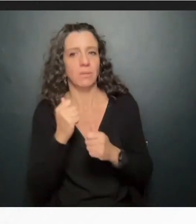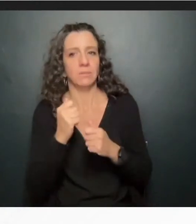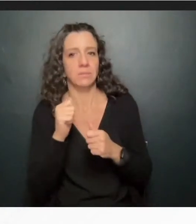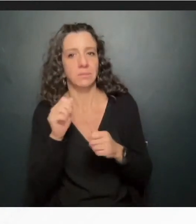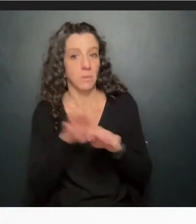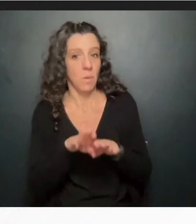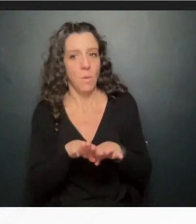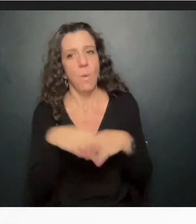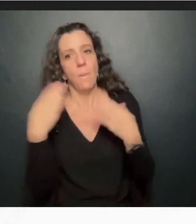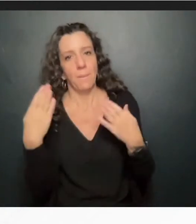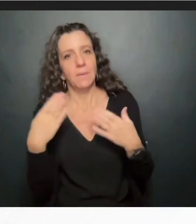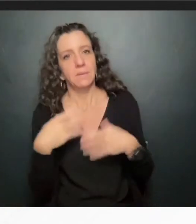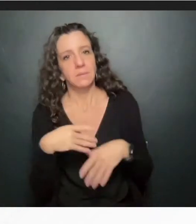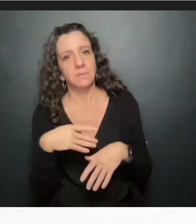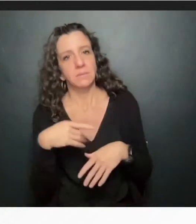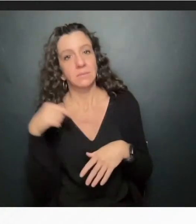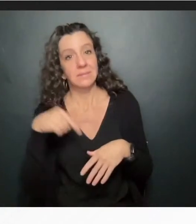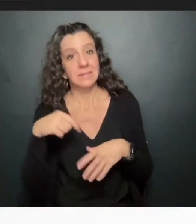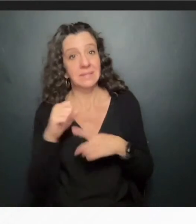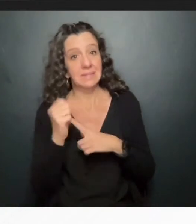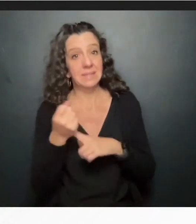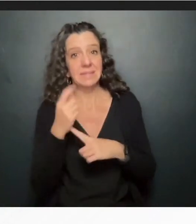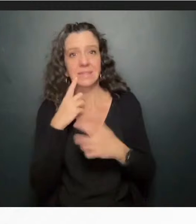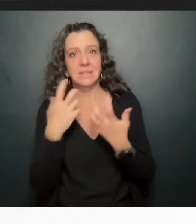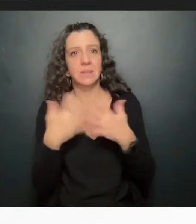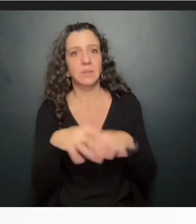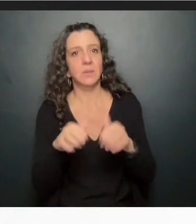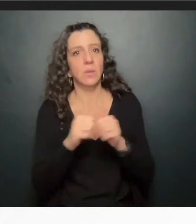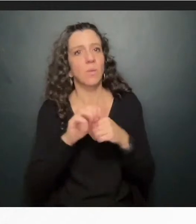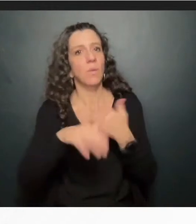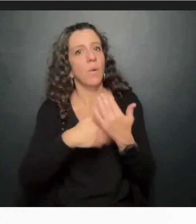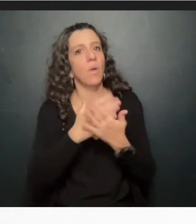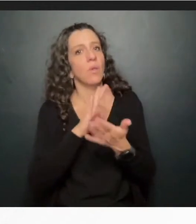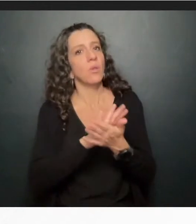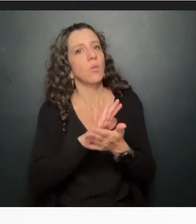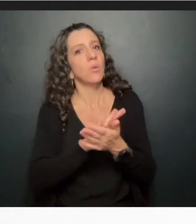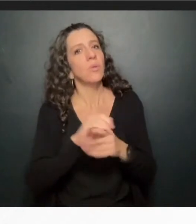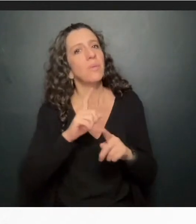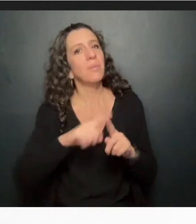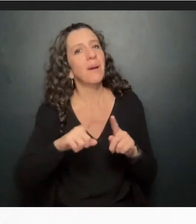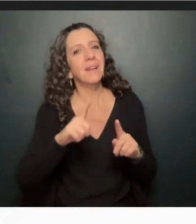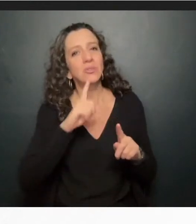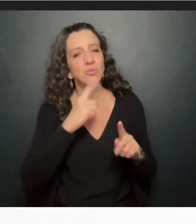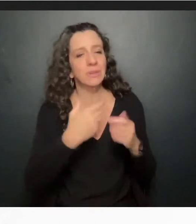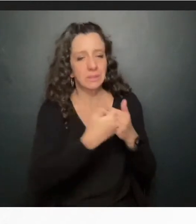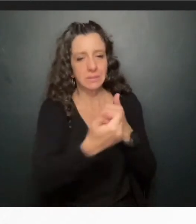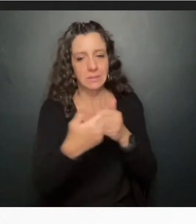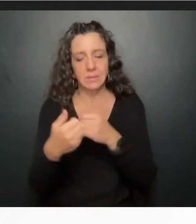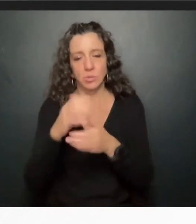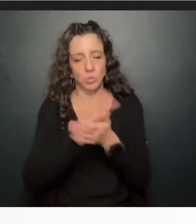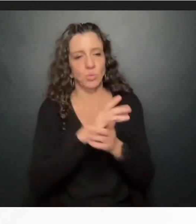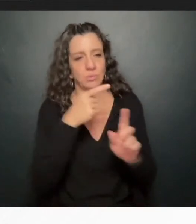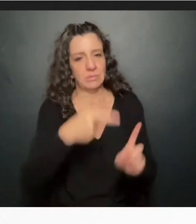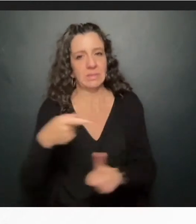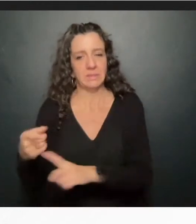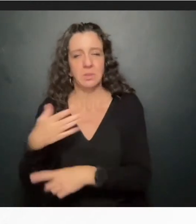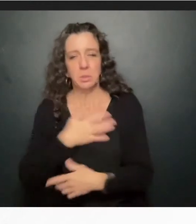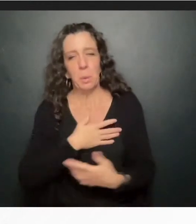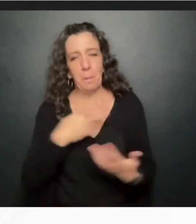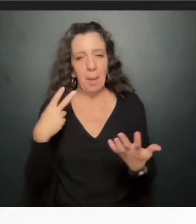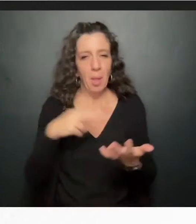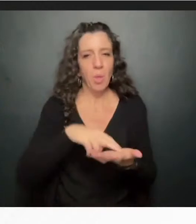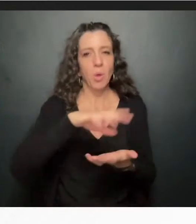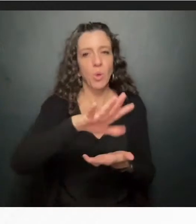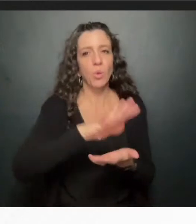closure. The incident is in coordination with all of the schools, but it's very much school specific. So please refer back to your school